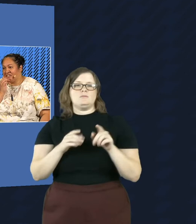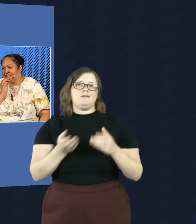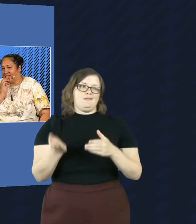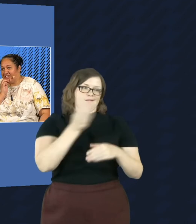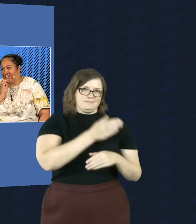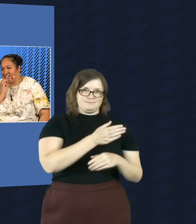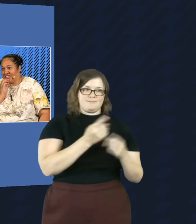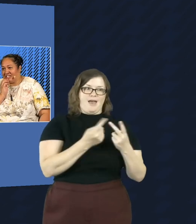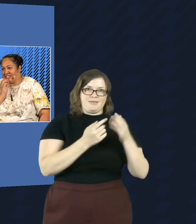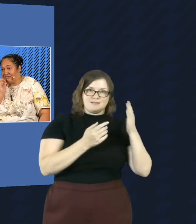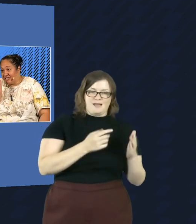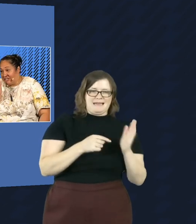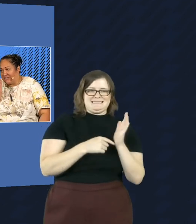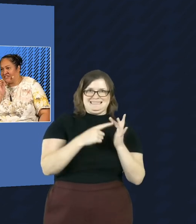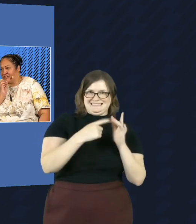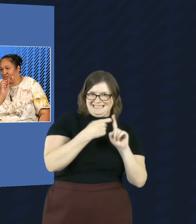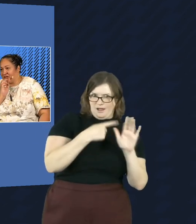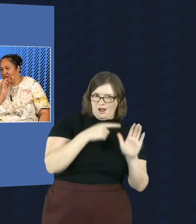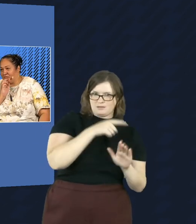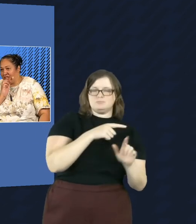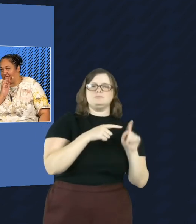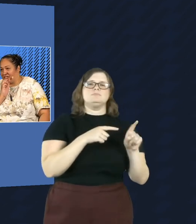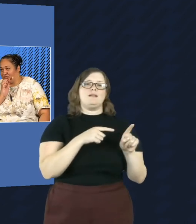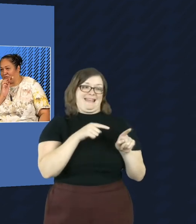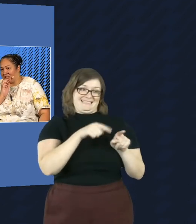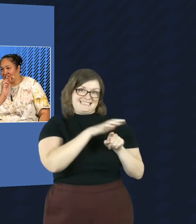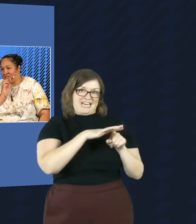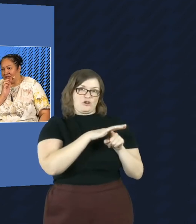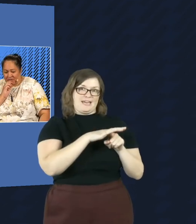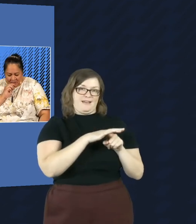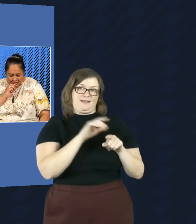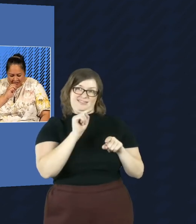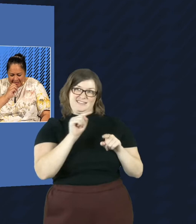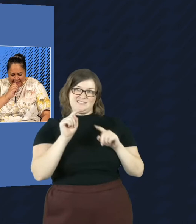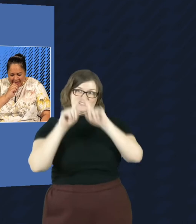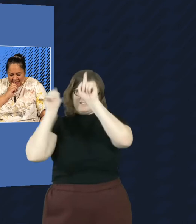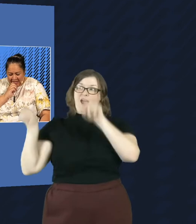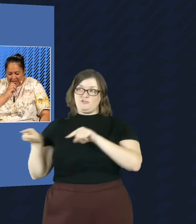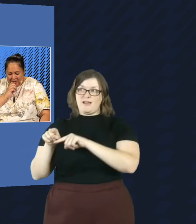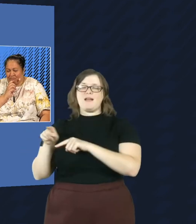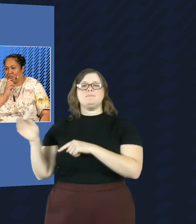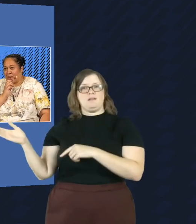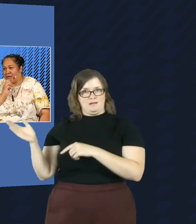tikka. And tikka in this diagram here represents value for all.